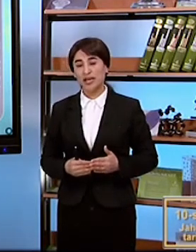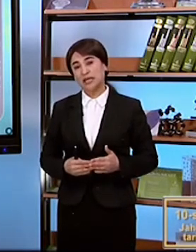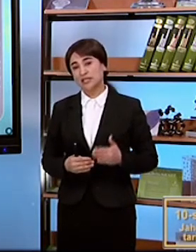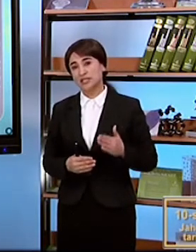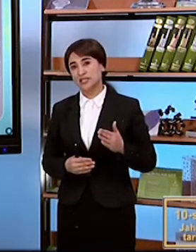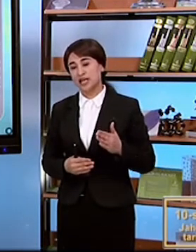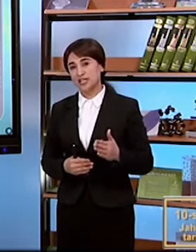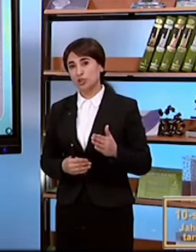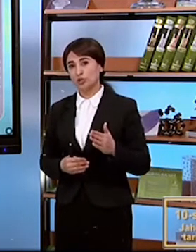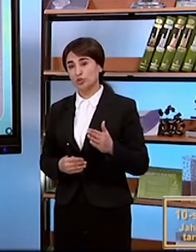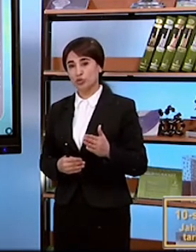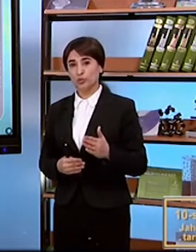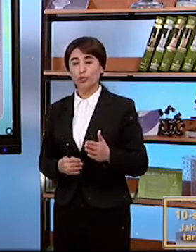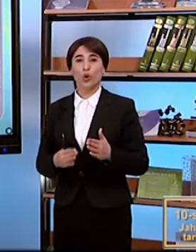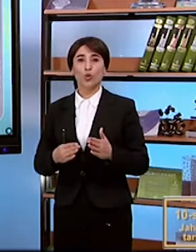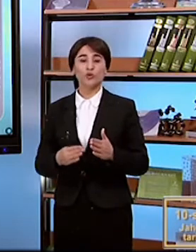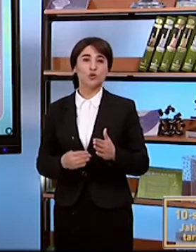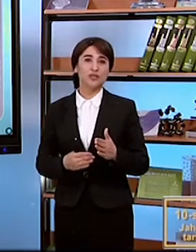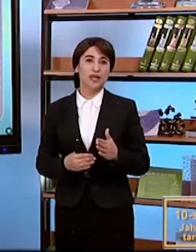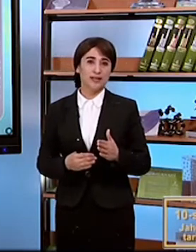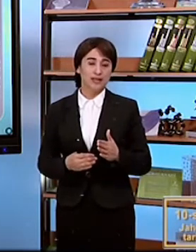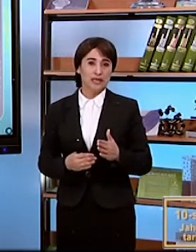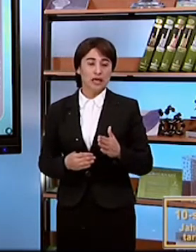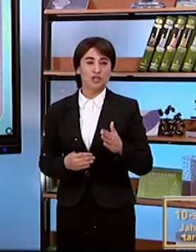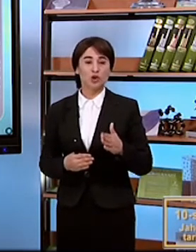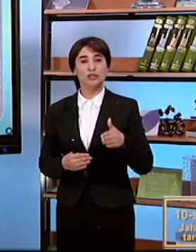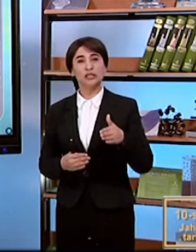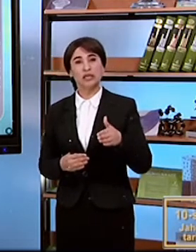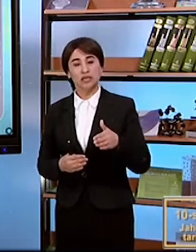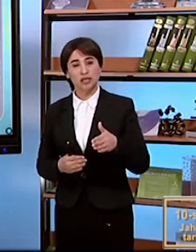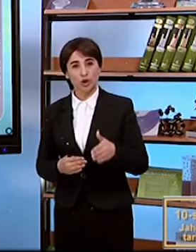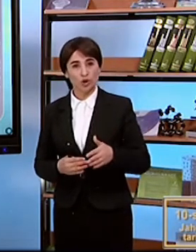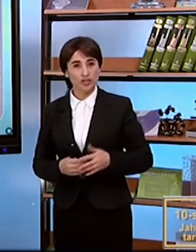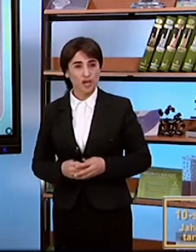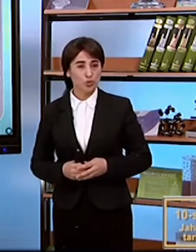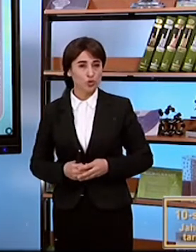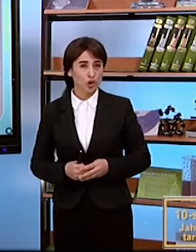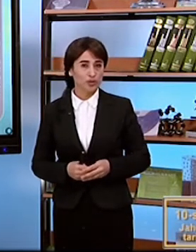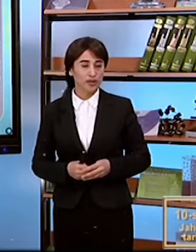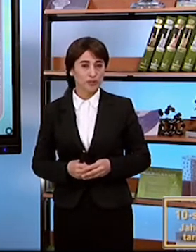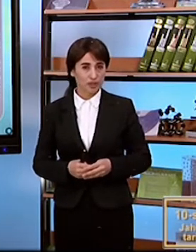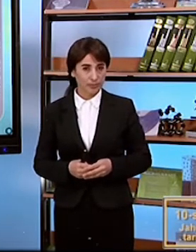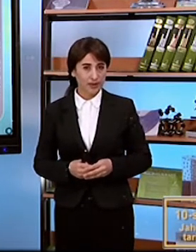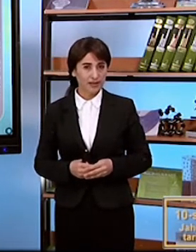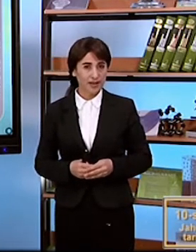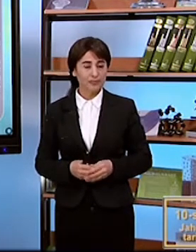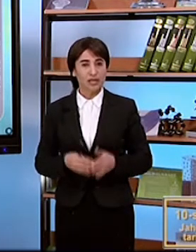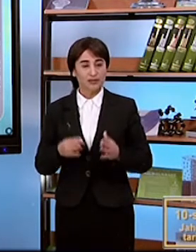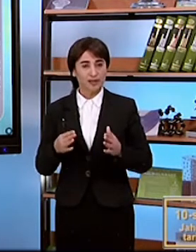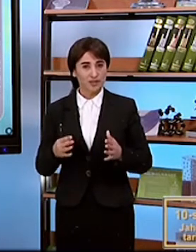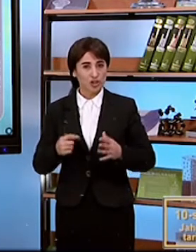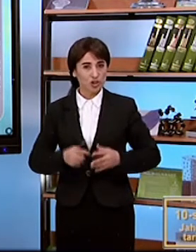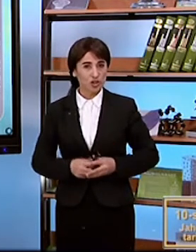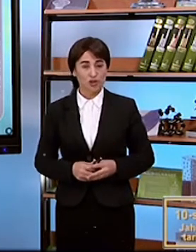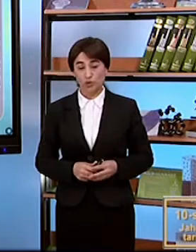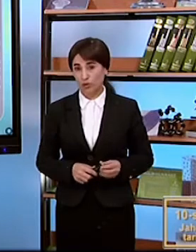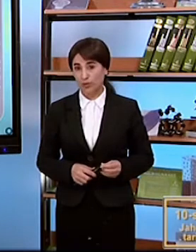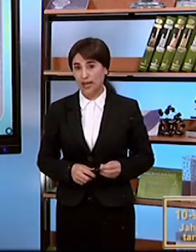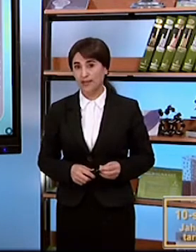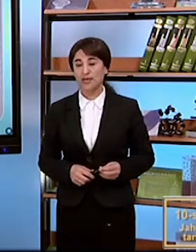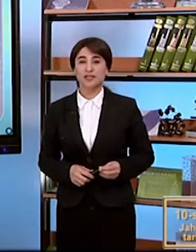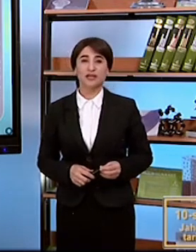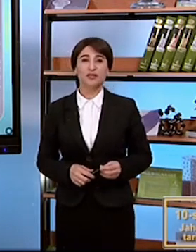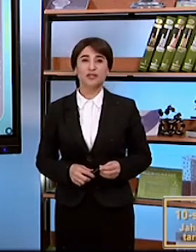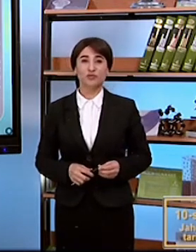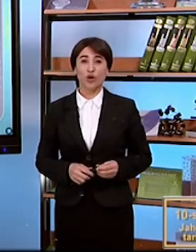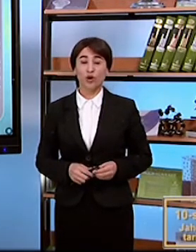Natijada sotsialistik tuzum o'z-o'zidan iqtisodiy inqirozga uchrayotgan bir paytda tadrijiy yo'l